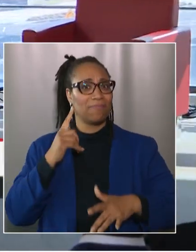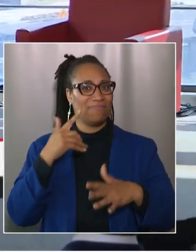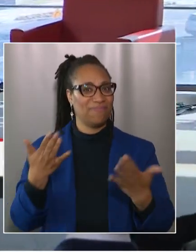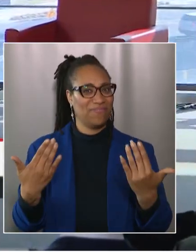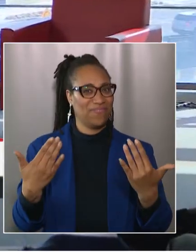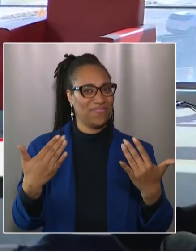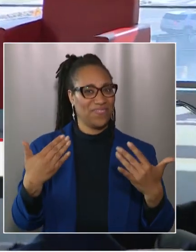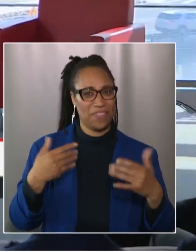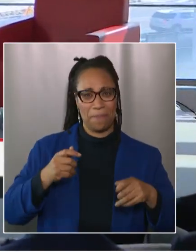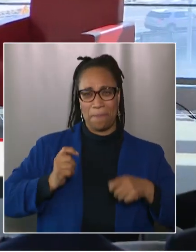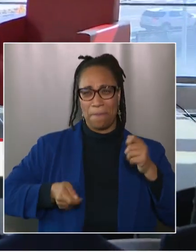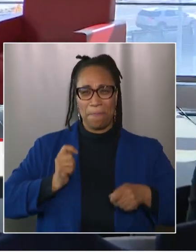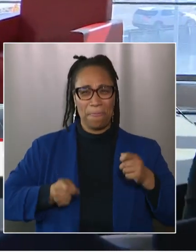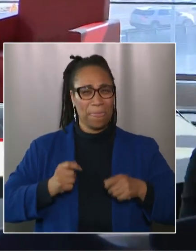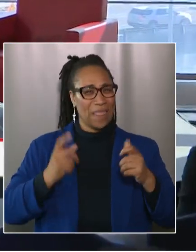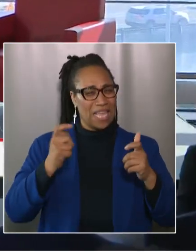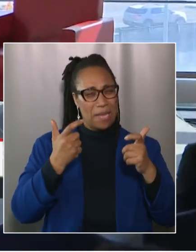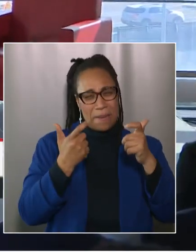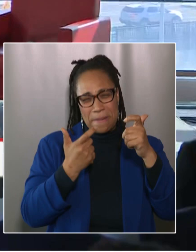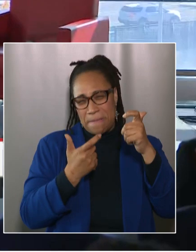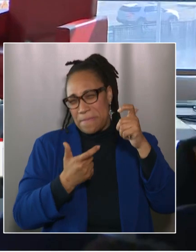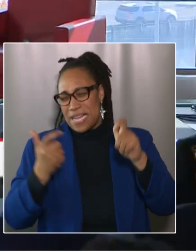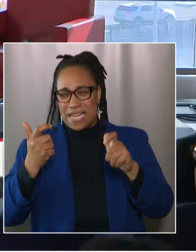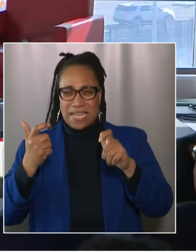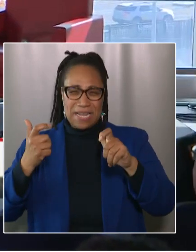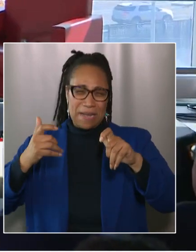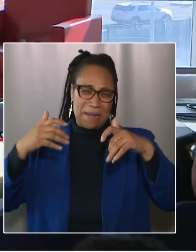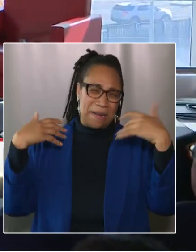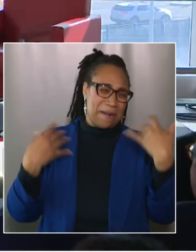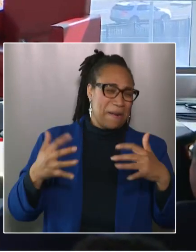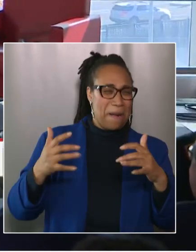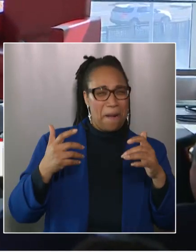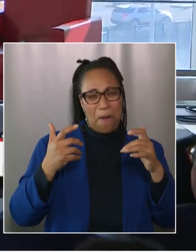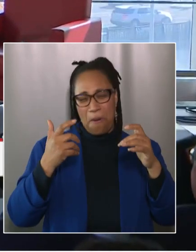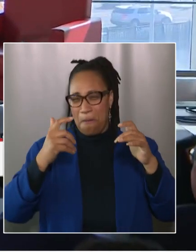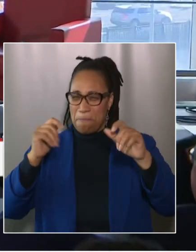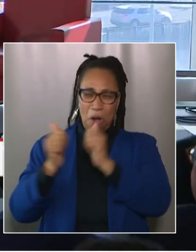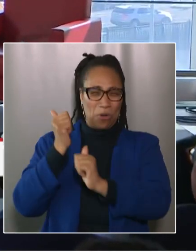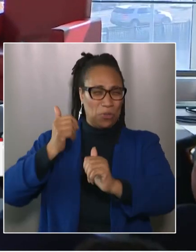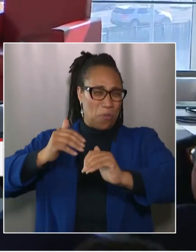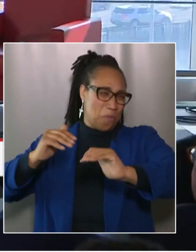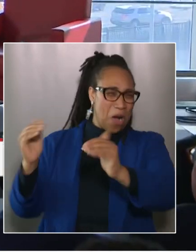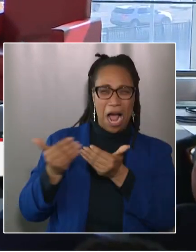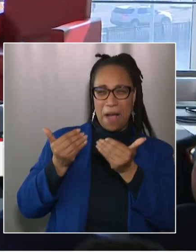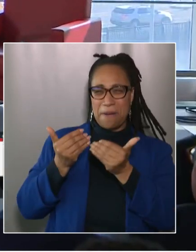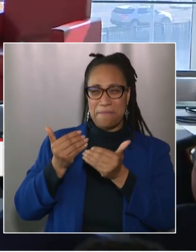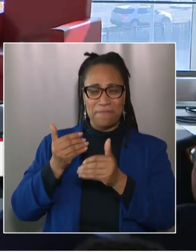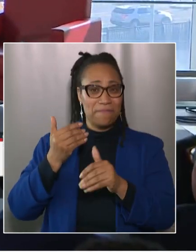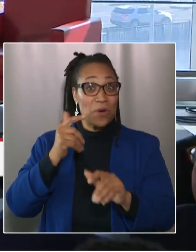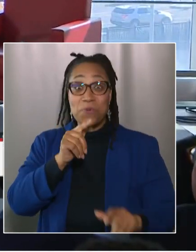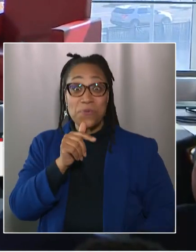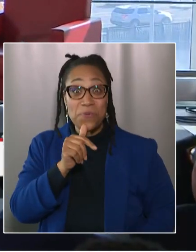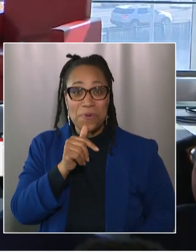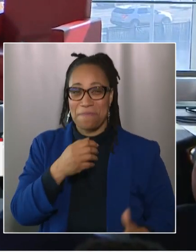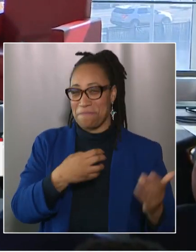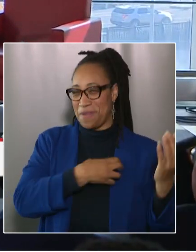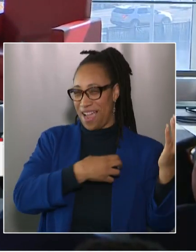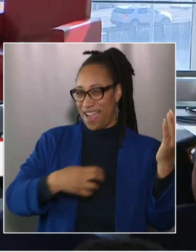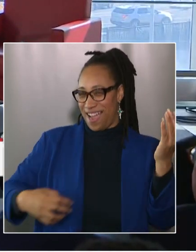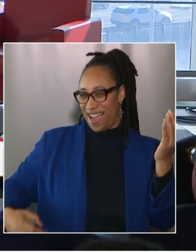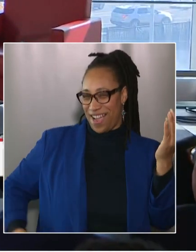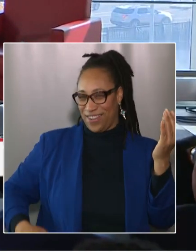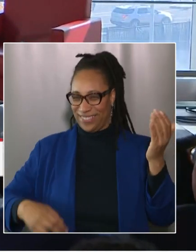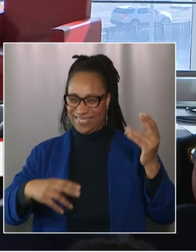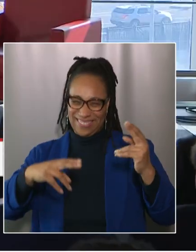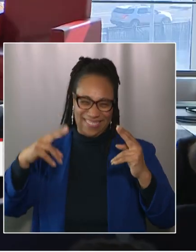biggest, most epic welcome, the most epic welcome for the mayor of the greatest city